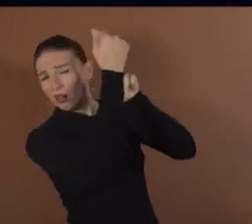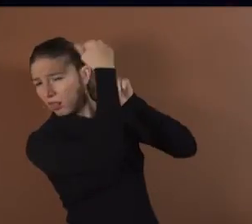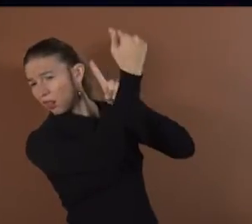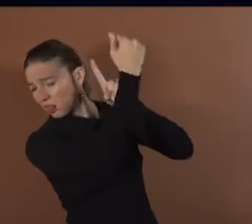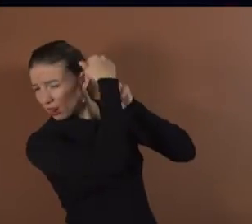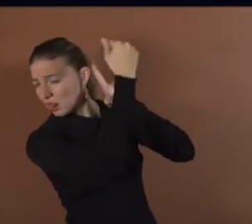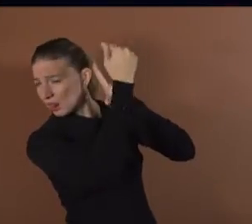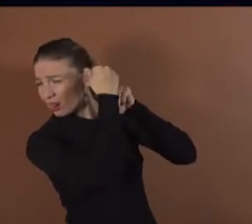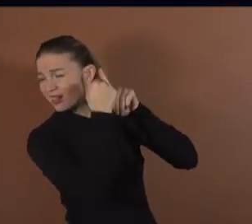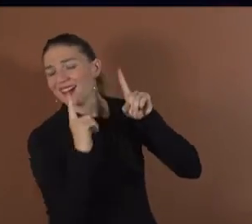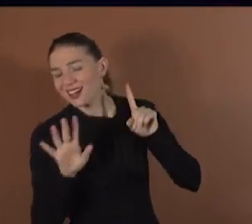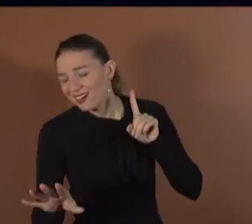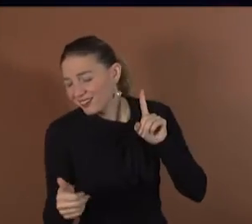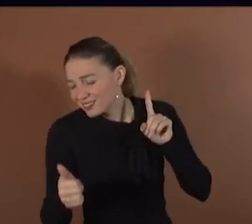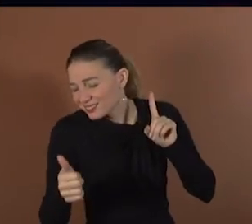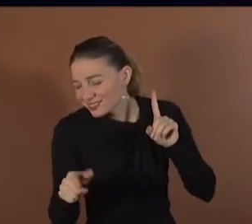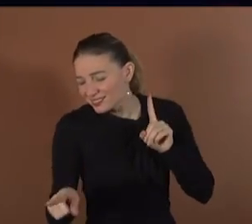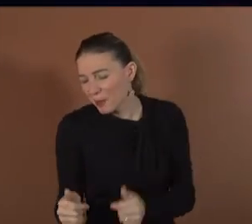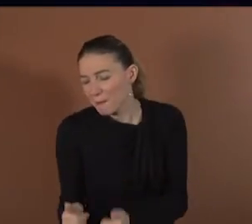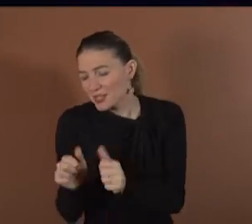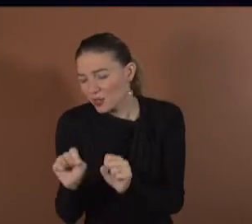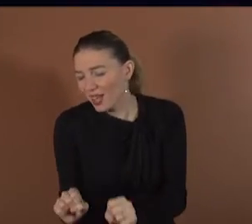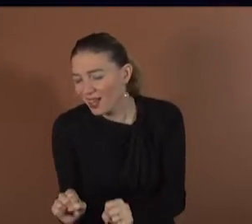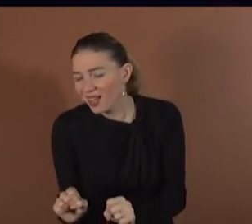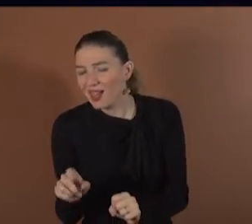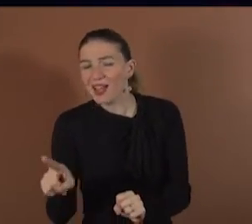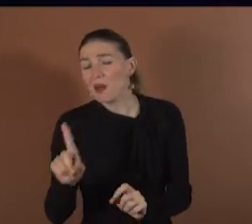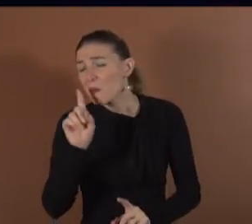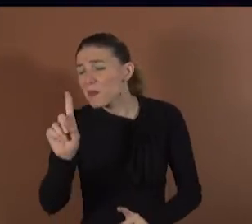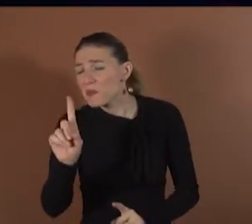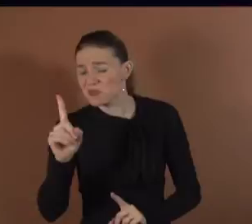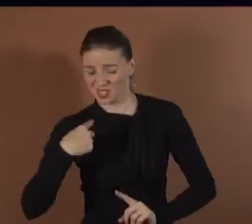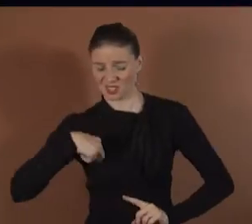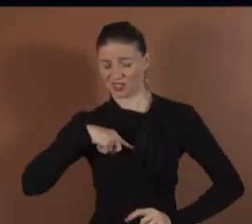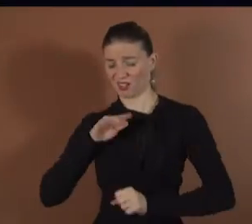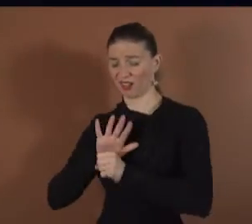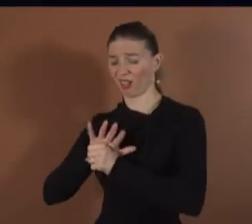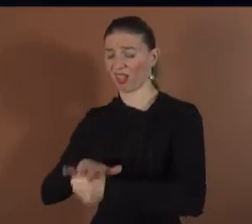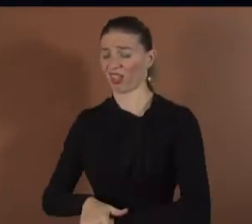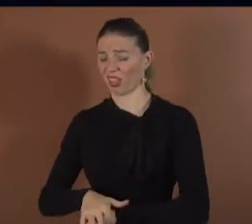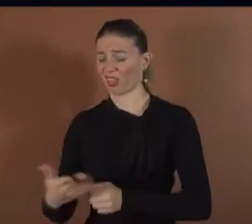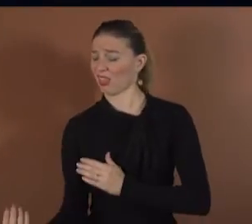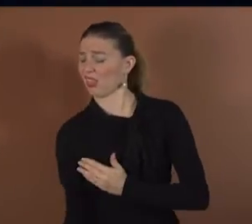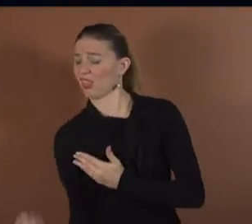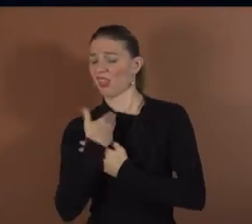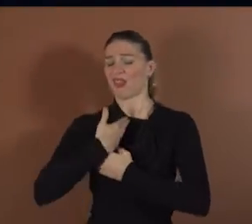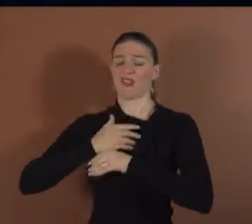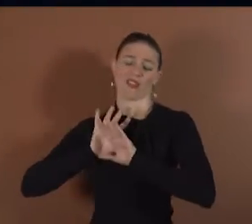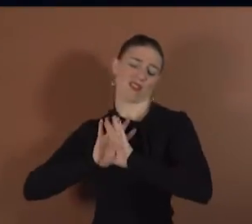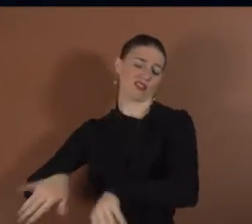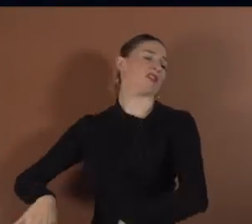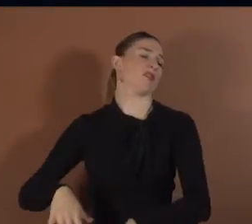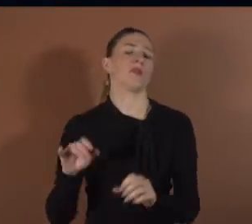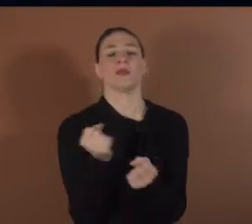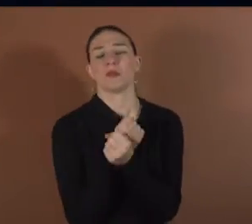was inconvenience the oppressor a bit, but actually change was impossible. Today, when we look back at the apartheid system, the